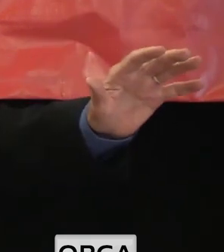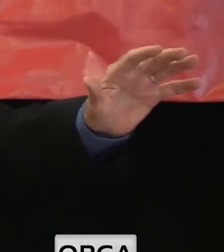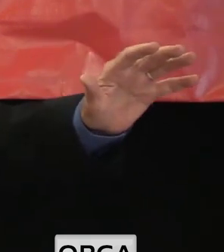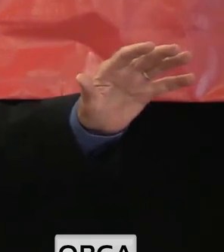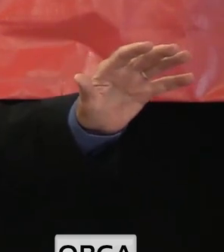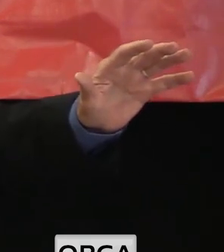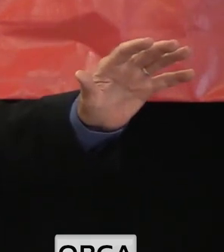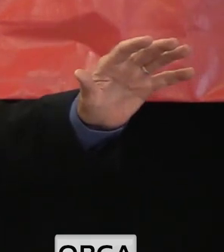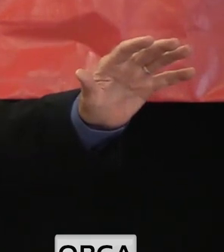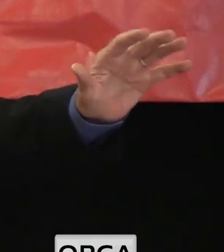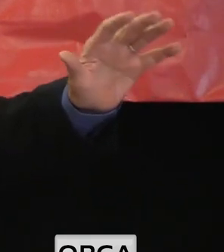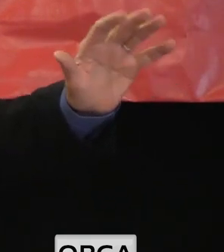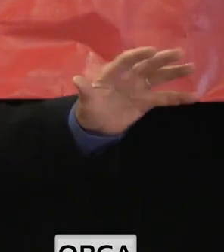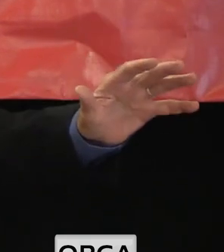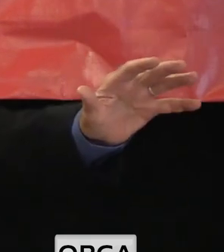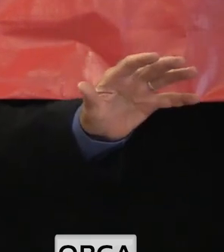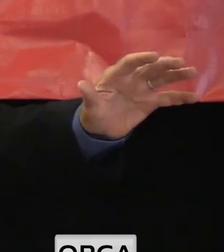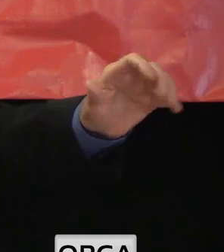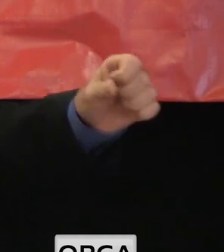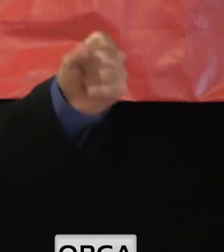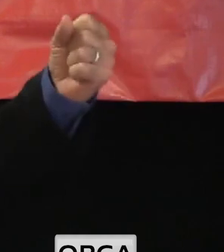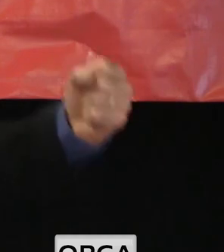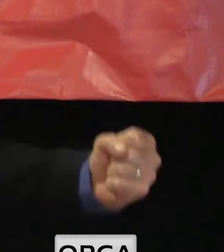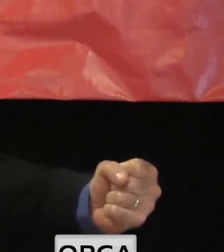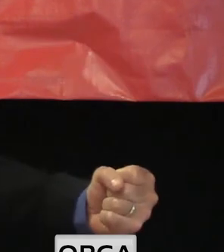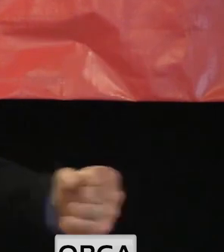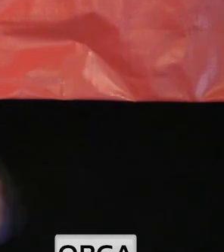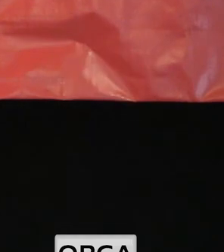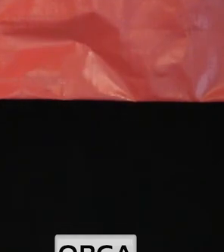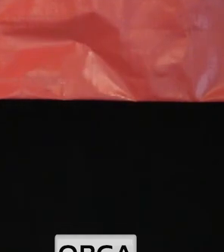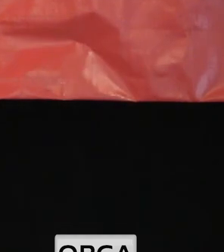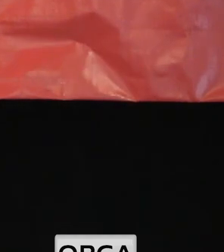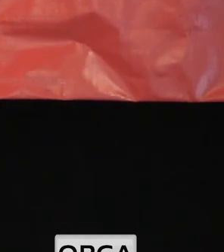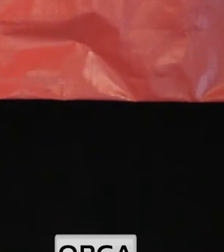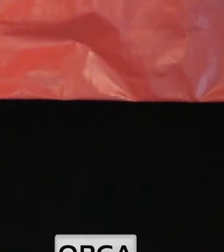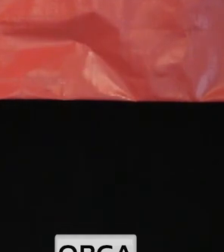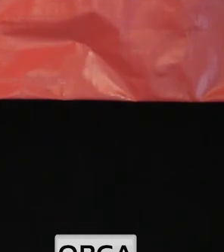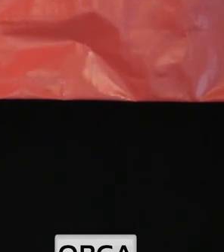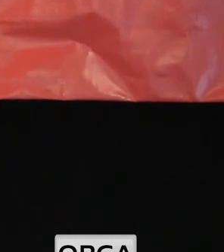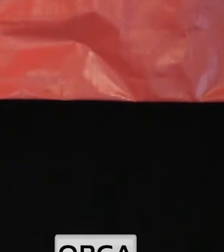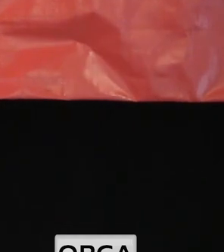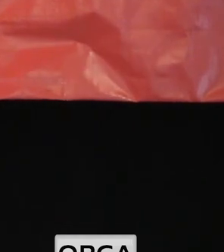in communities around this country have not. They're putting a stake in the ground,